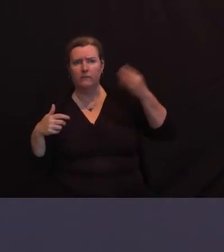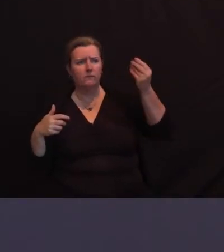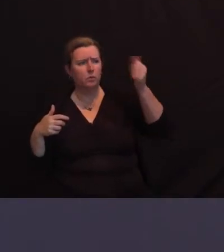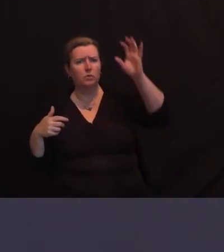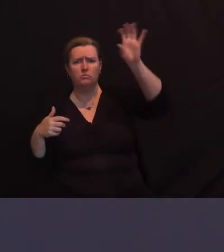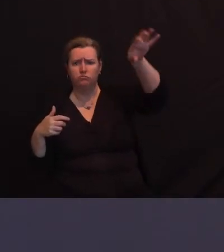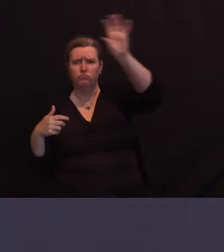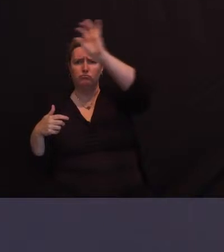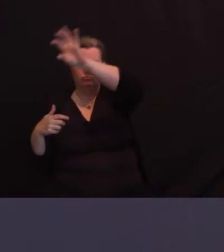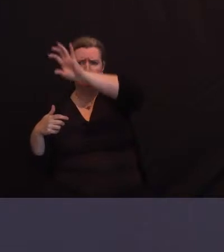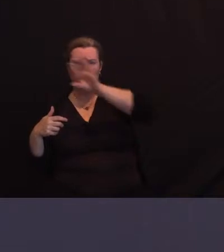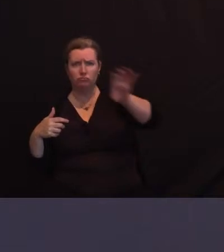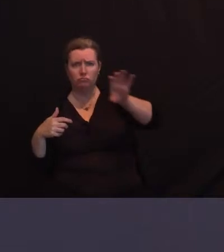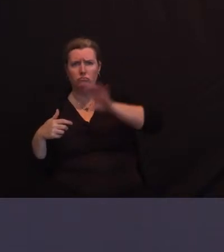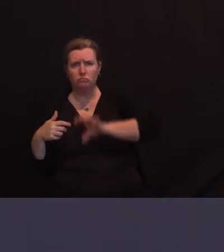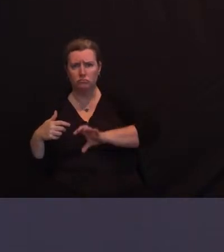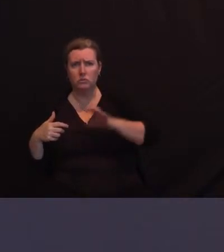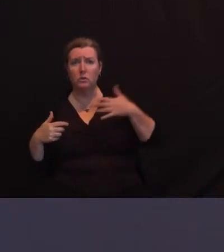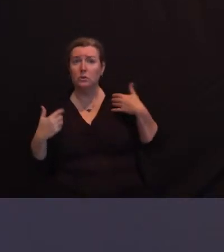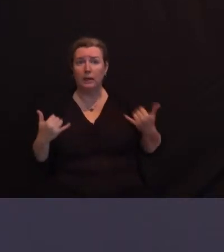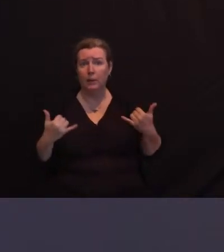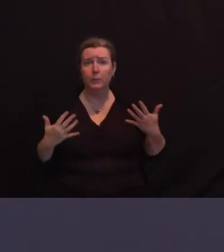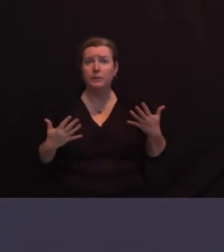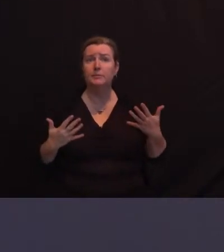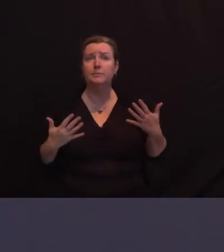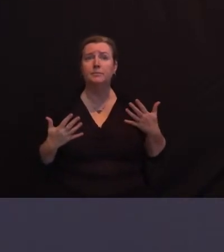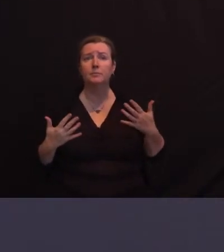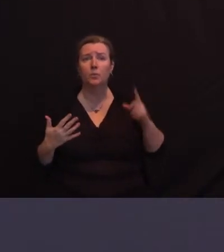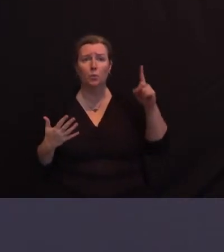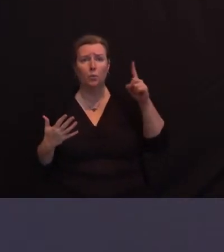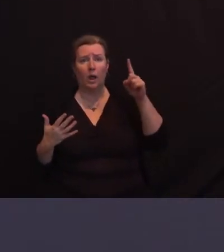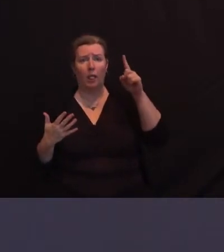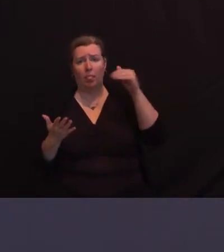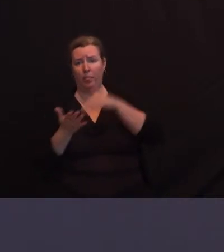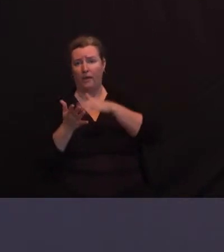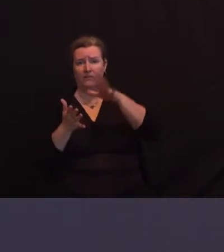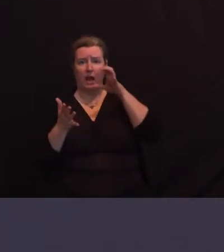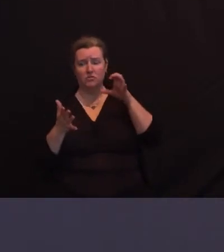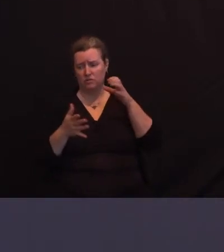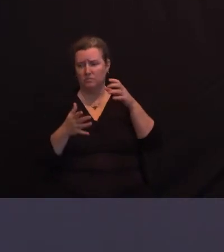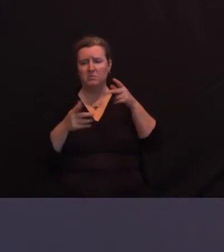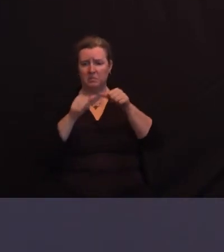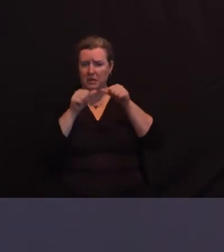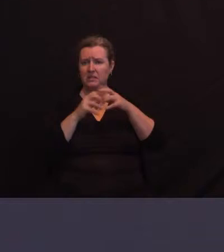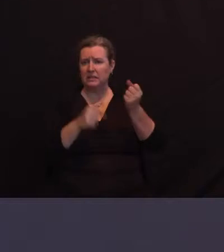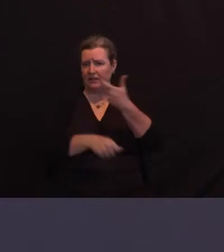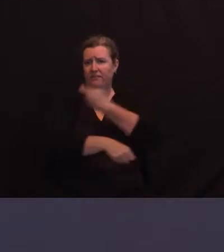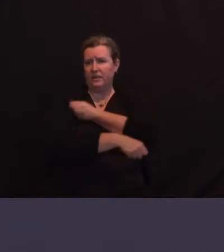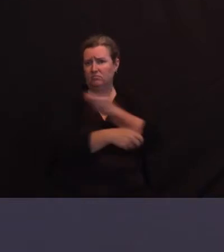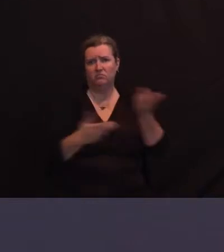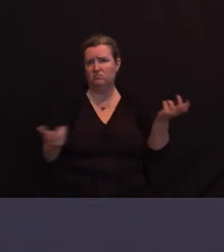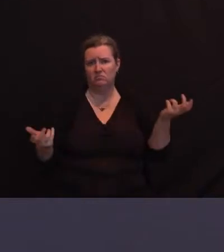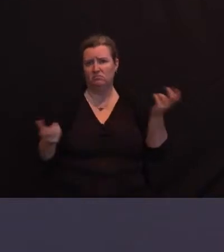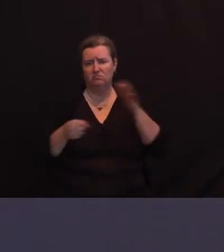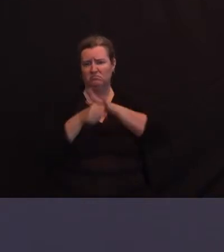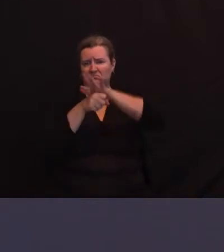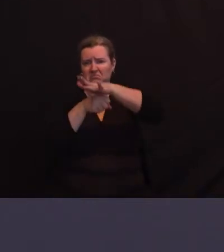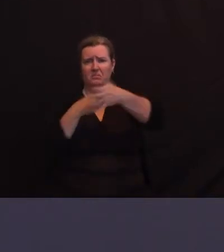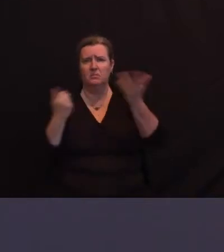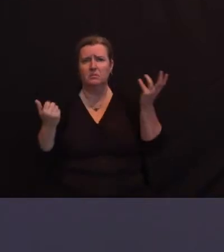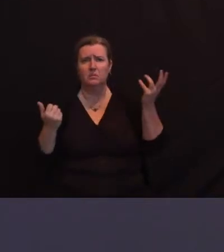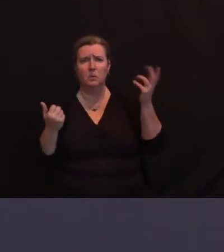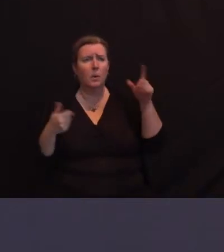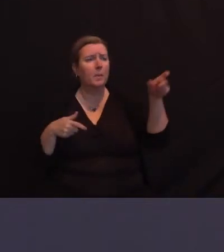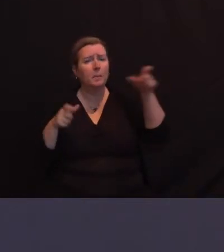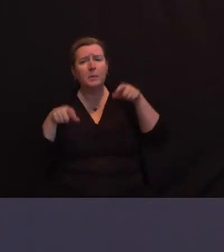document I looked at, we have 1,500 locations today, and so it's a dramatically, that's not to say, I think your point's a good one. People have done the right thing. They're going to step up,